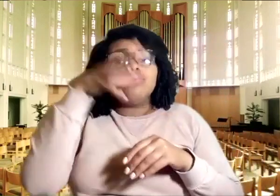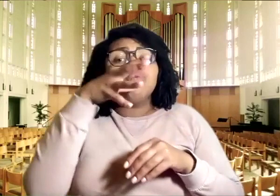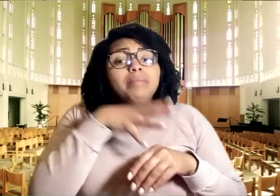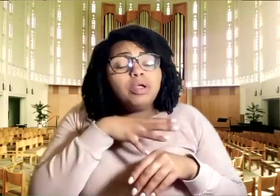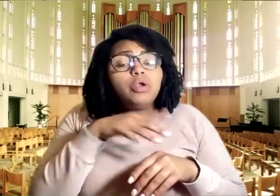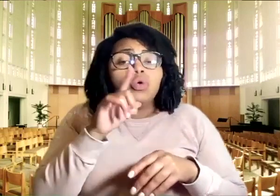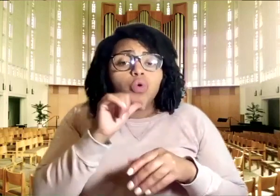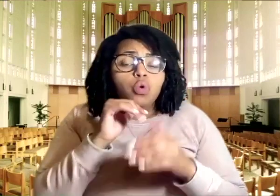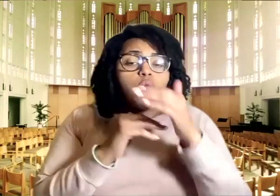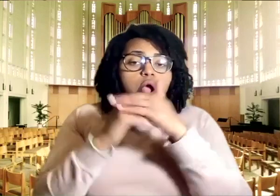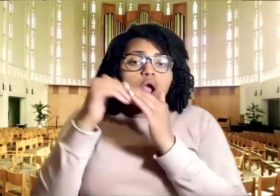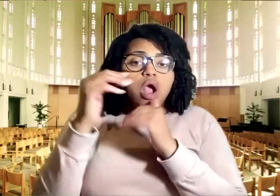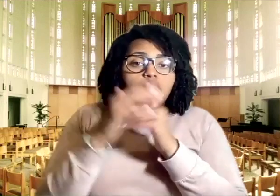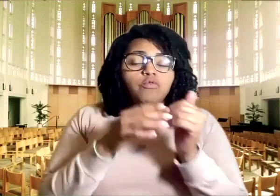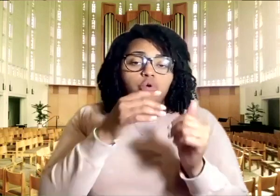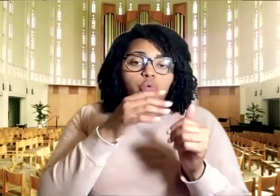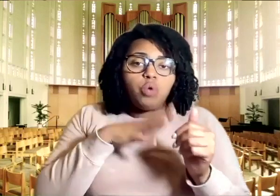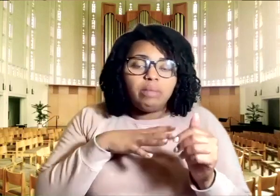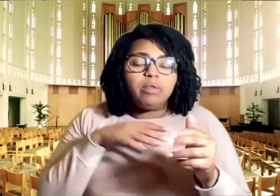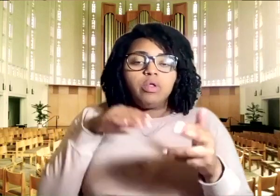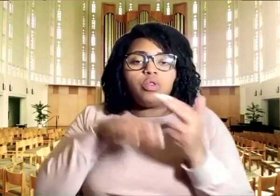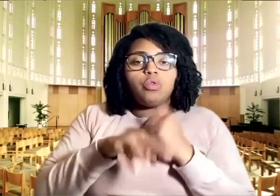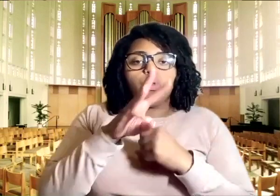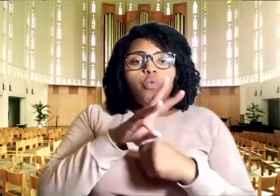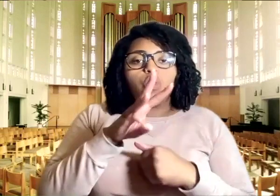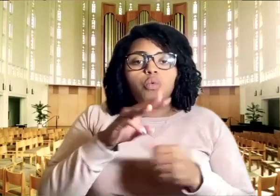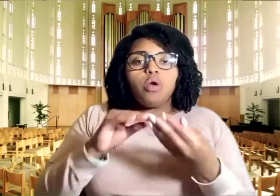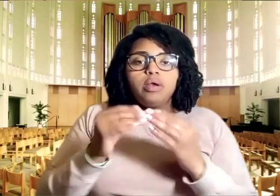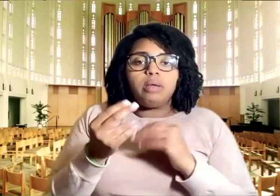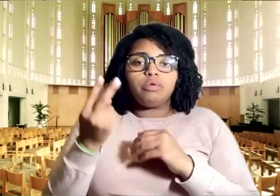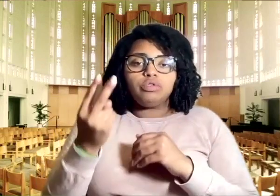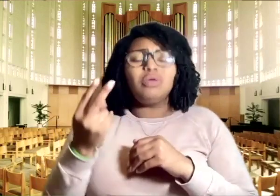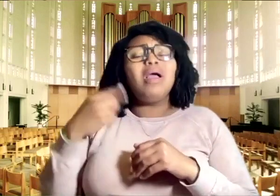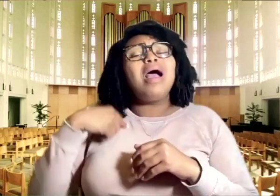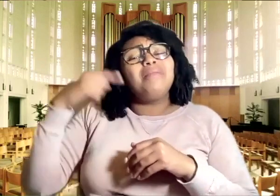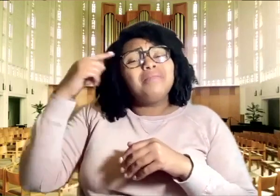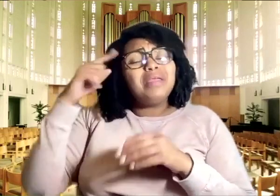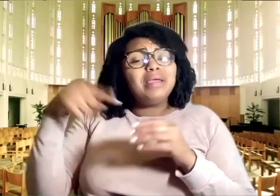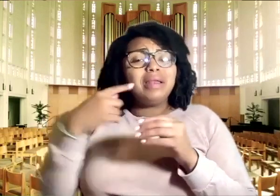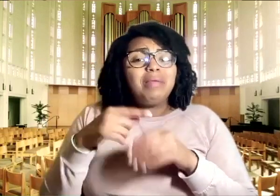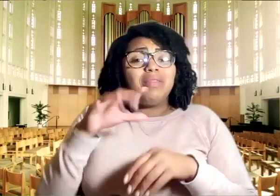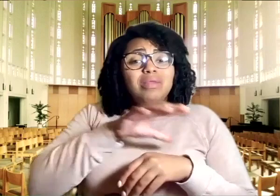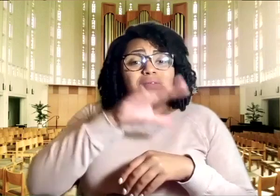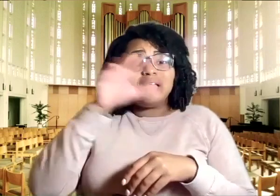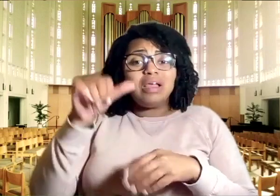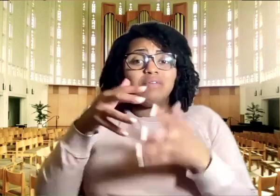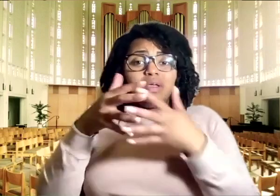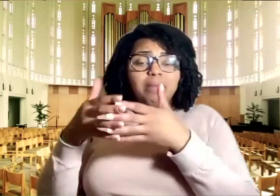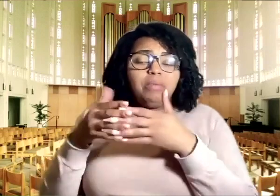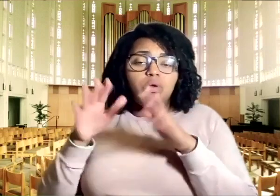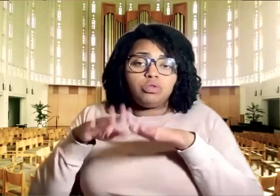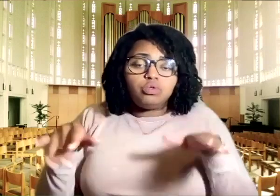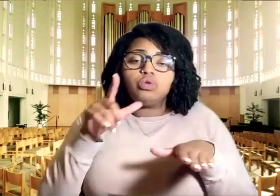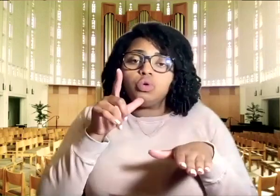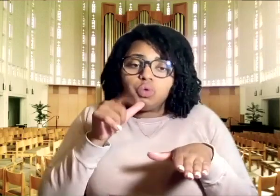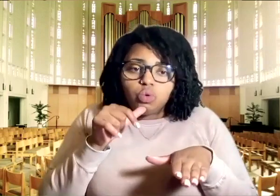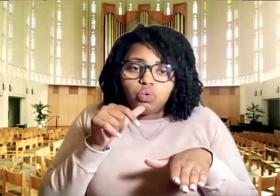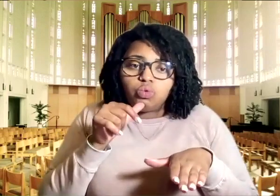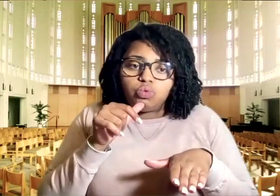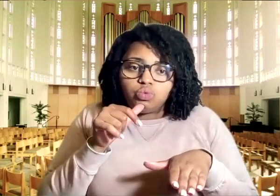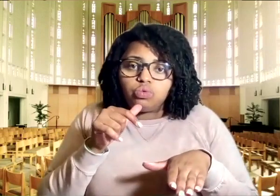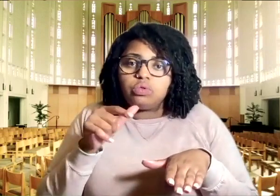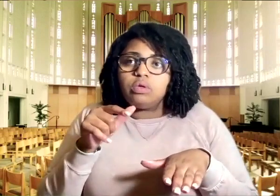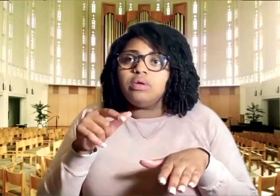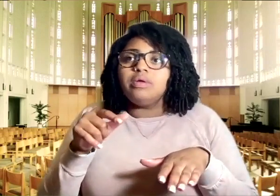II. And I'm thinking about African American children whose their enslavers would put